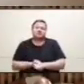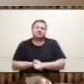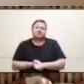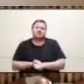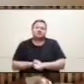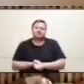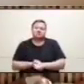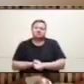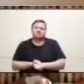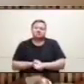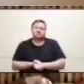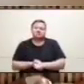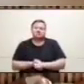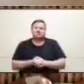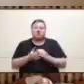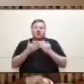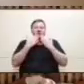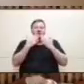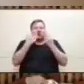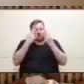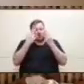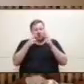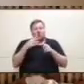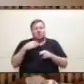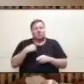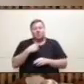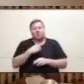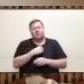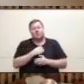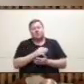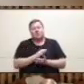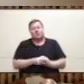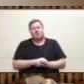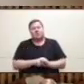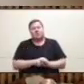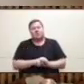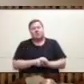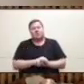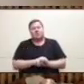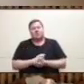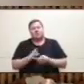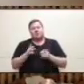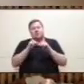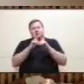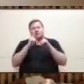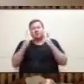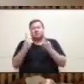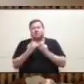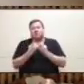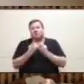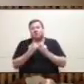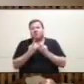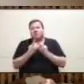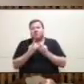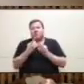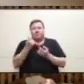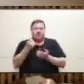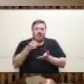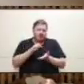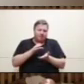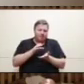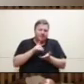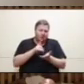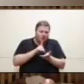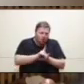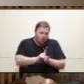Thank you, Honorable Member. The department that is depositing money to us, I